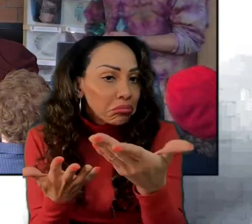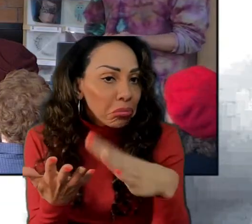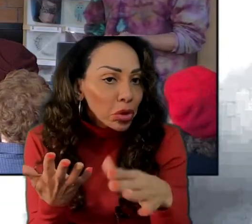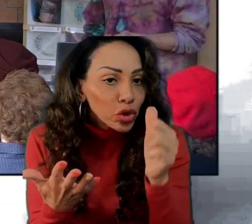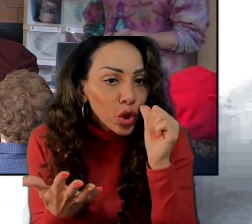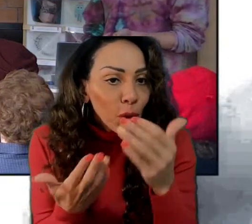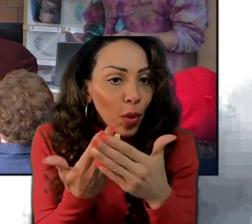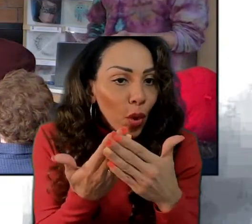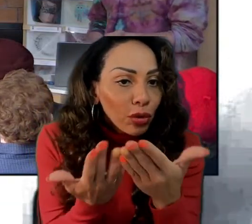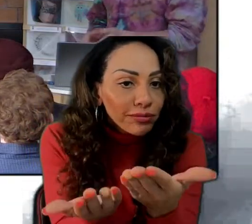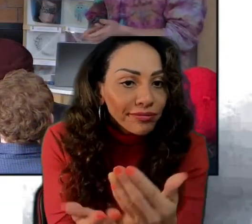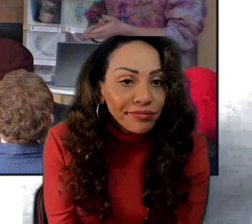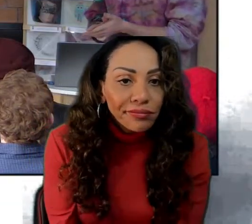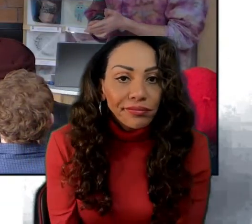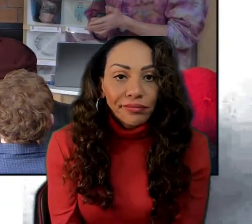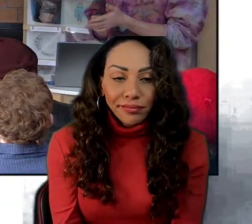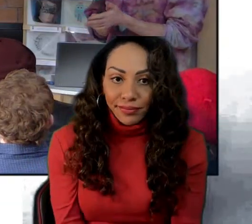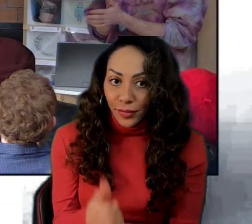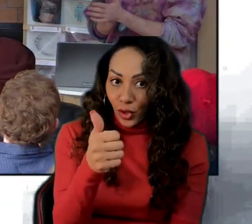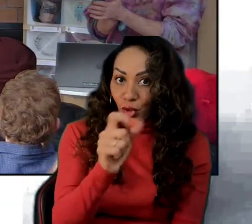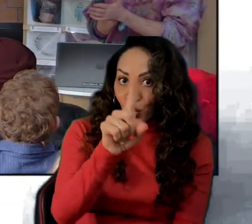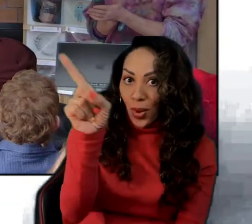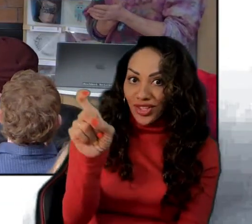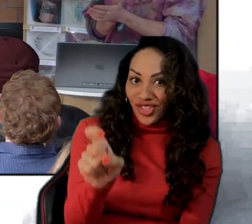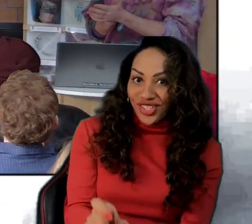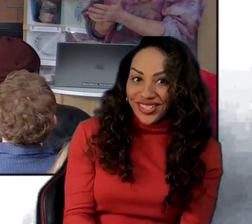Yes, good questions. So